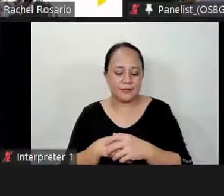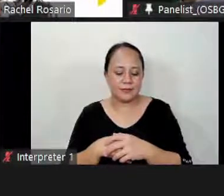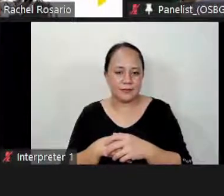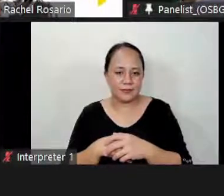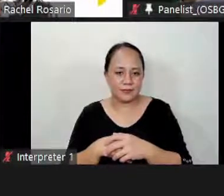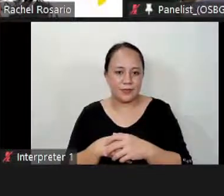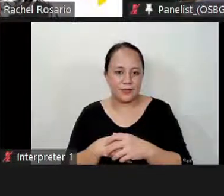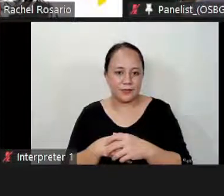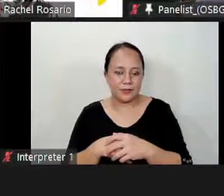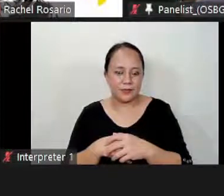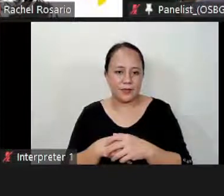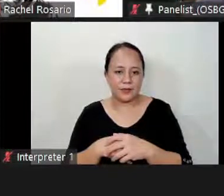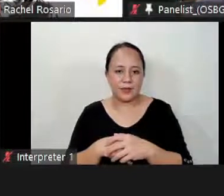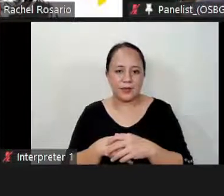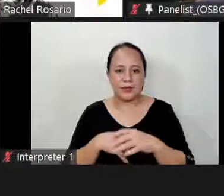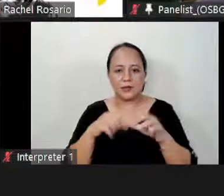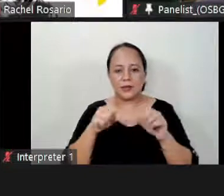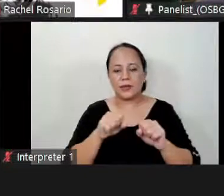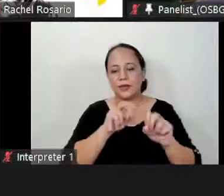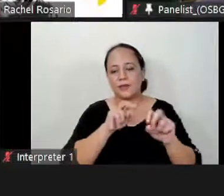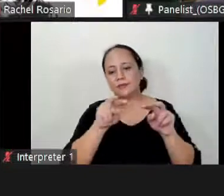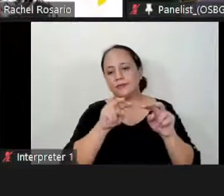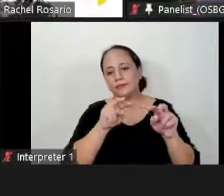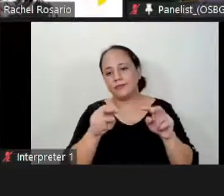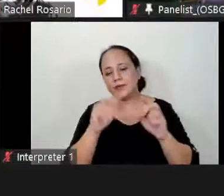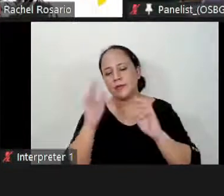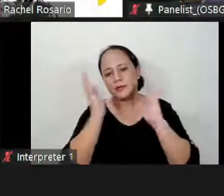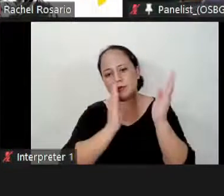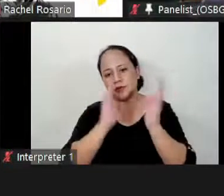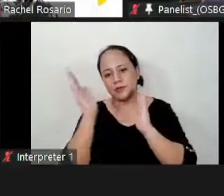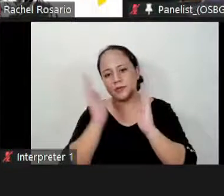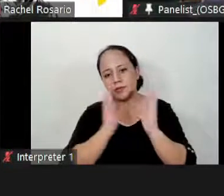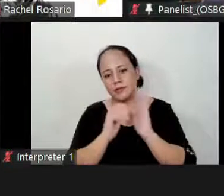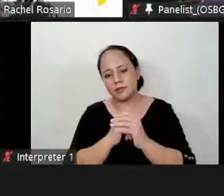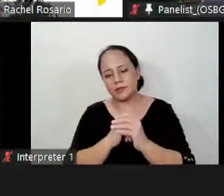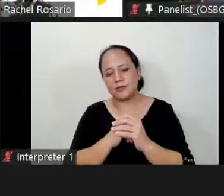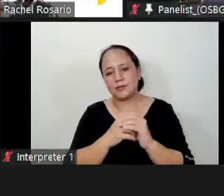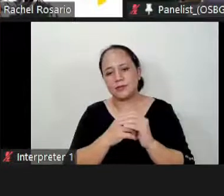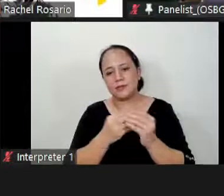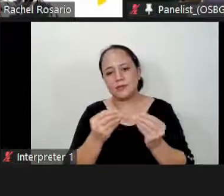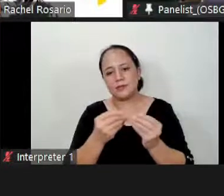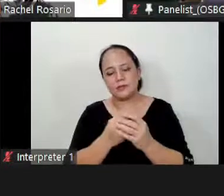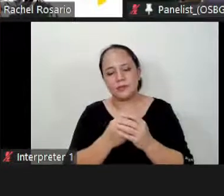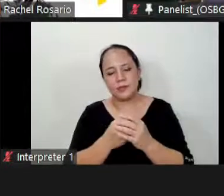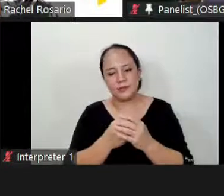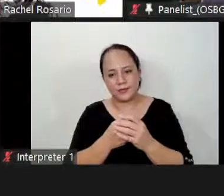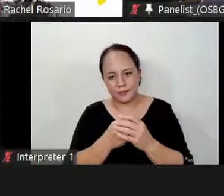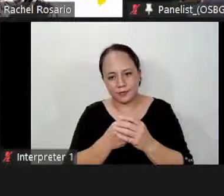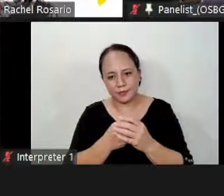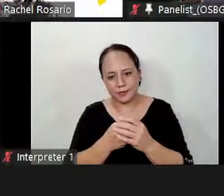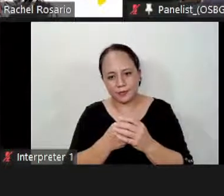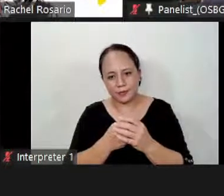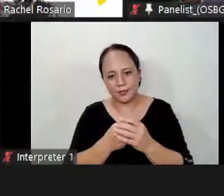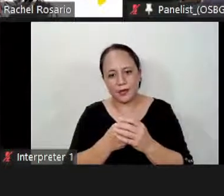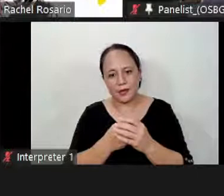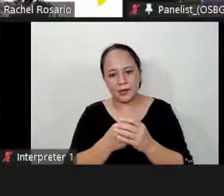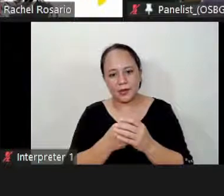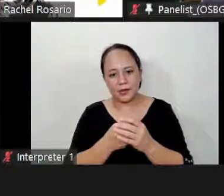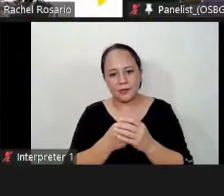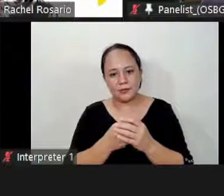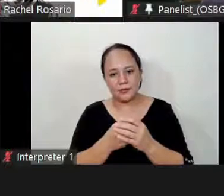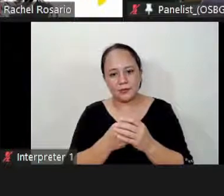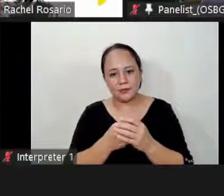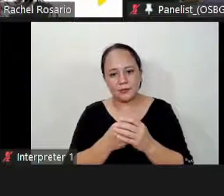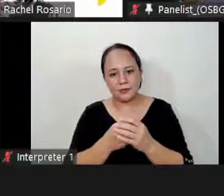monitor the services rendered and where are these services being availed